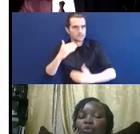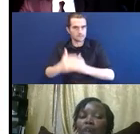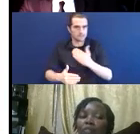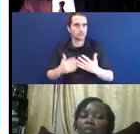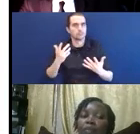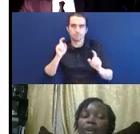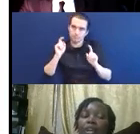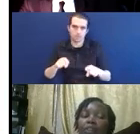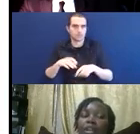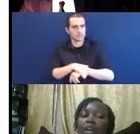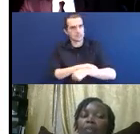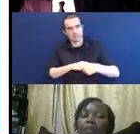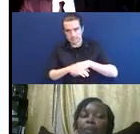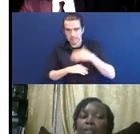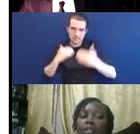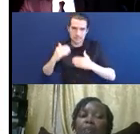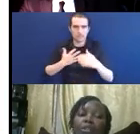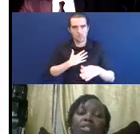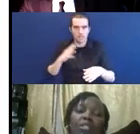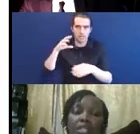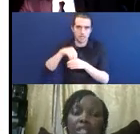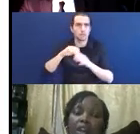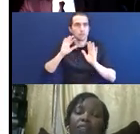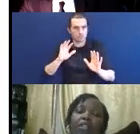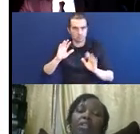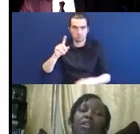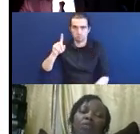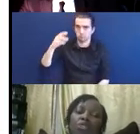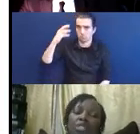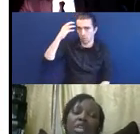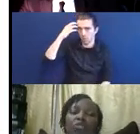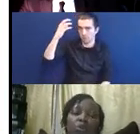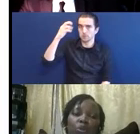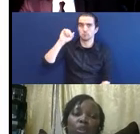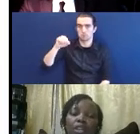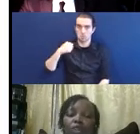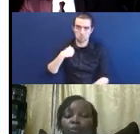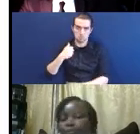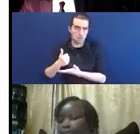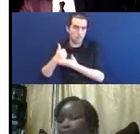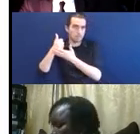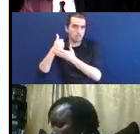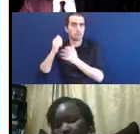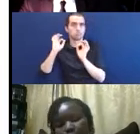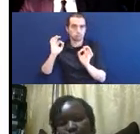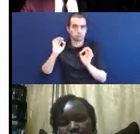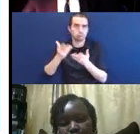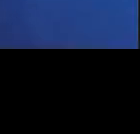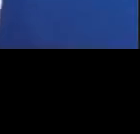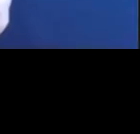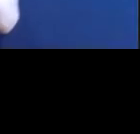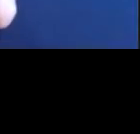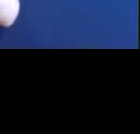able to have them even implement the policies that they have not done so. Thank you. And thank